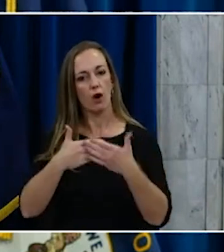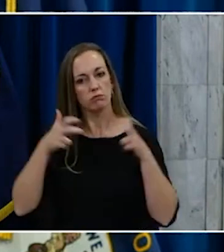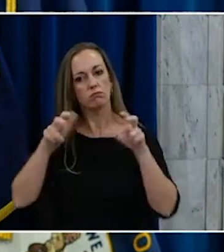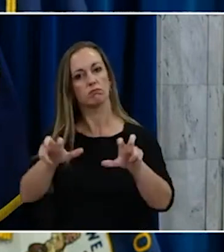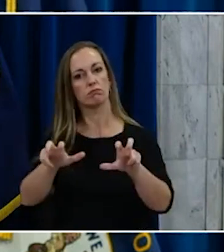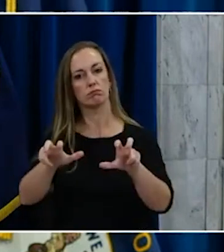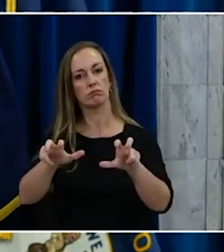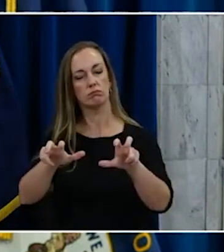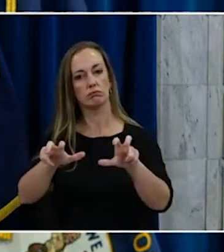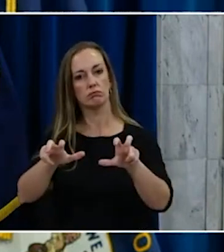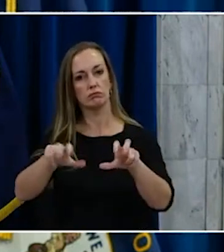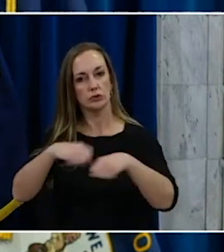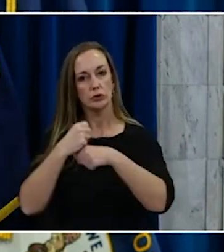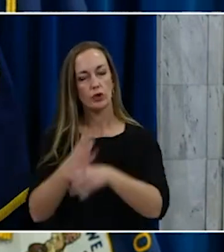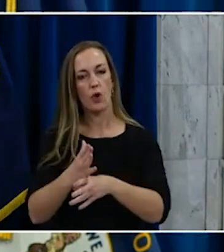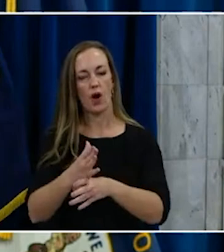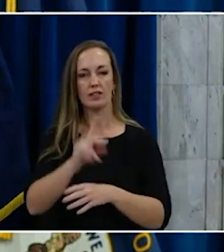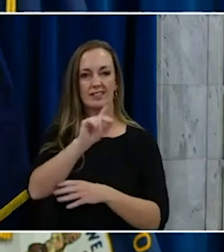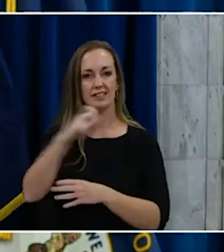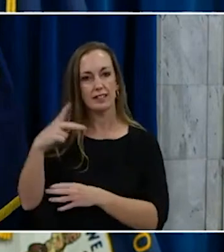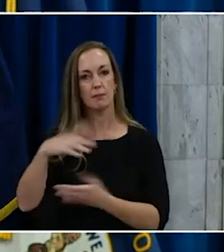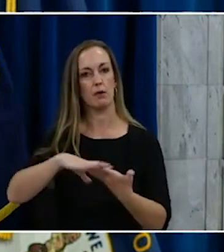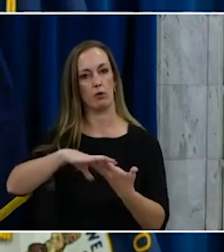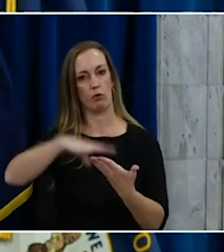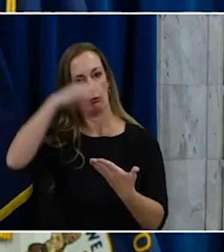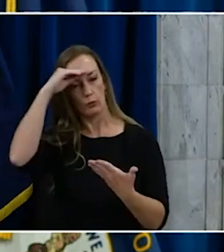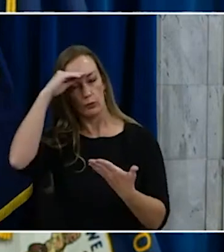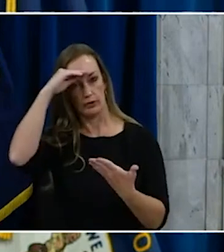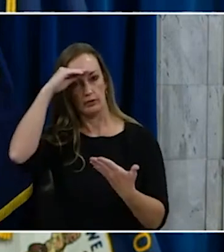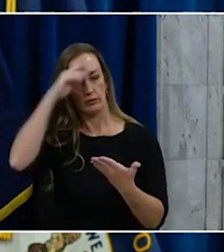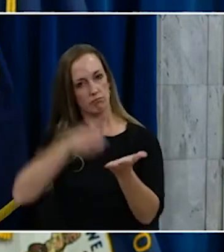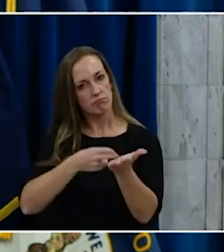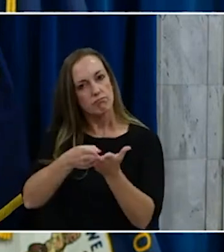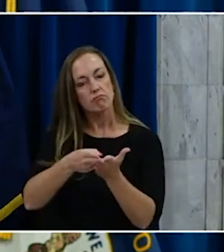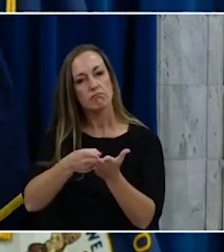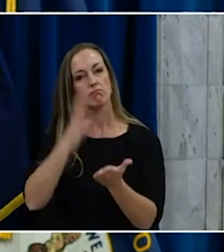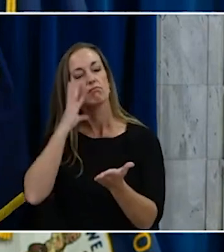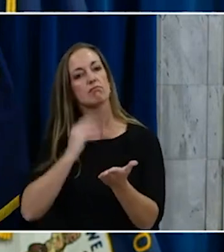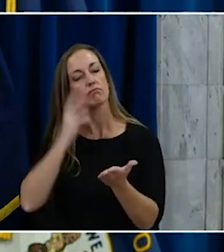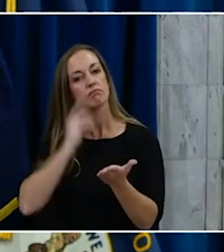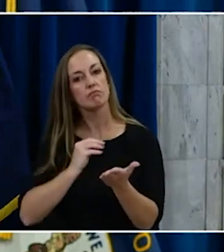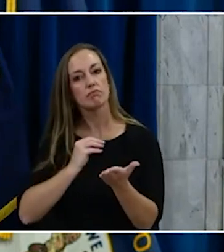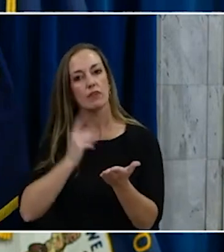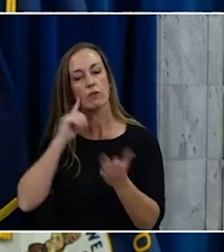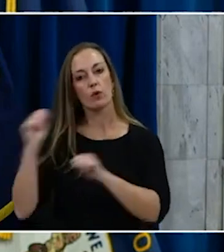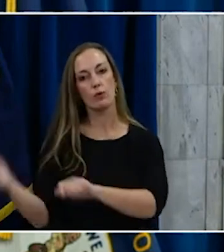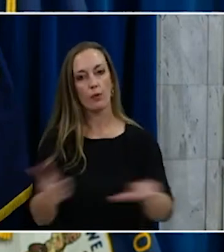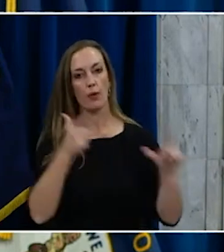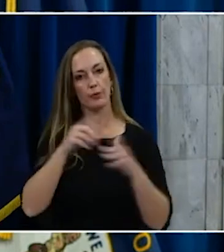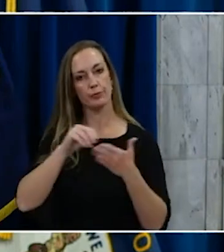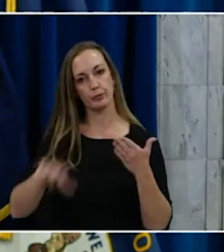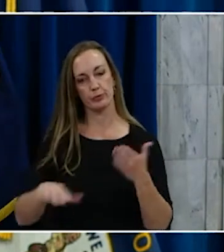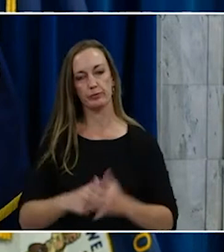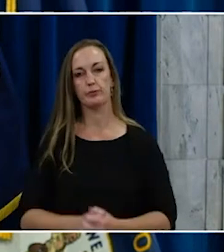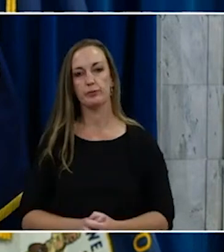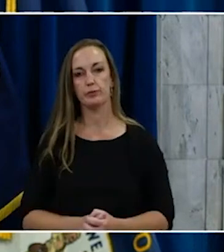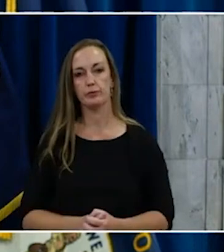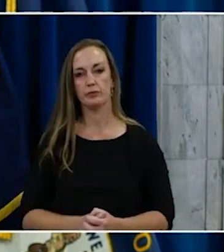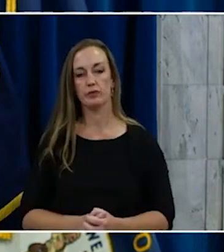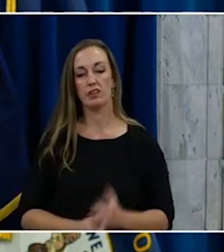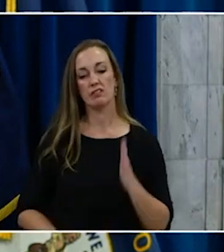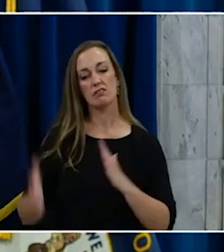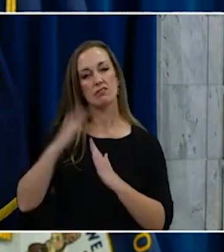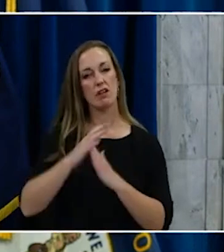bring about deep and authentic learning experiences for all students. The most important factor